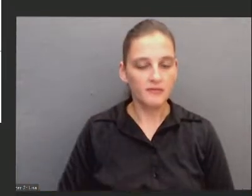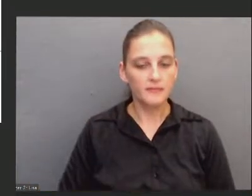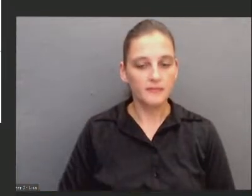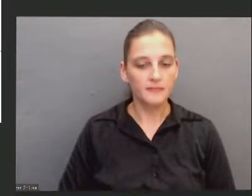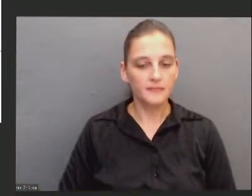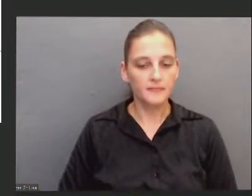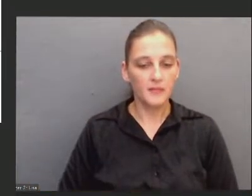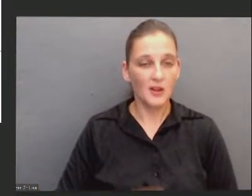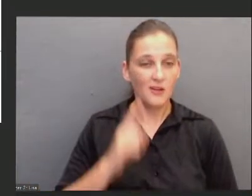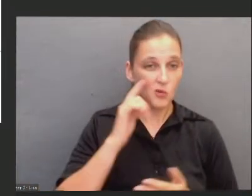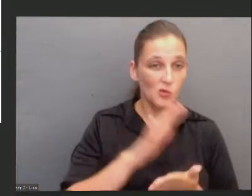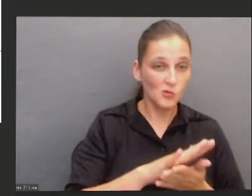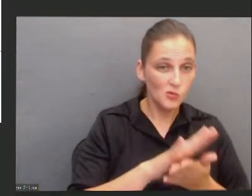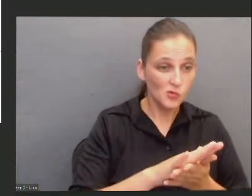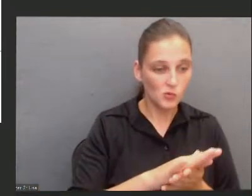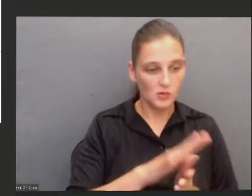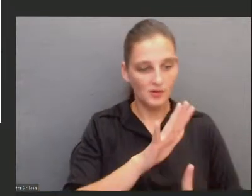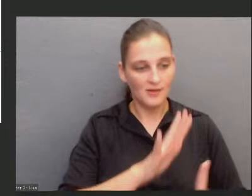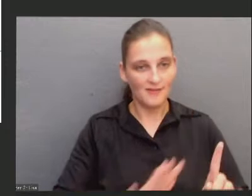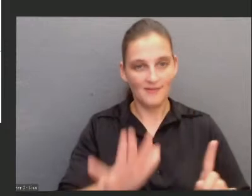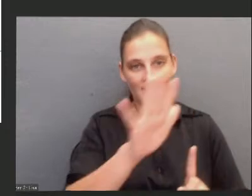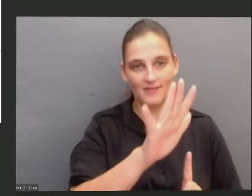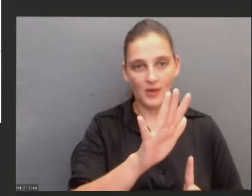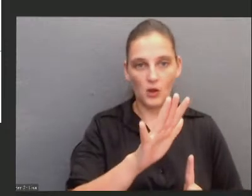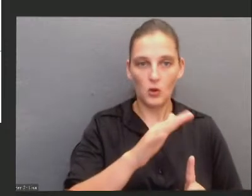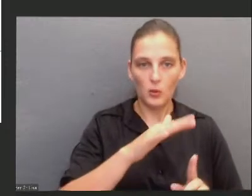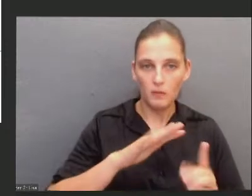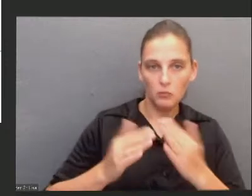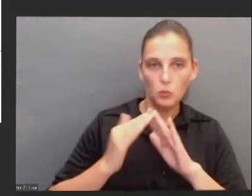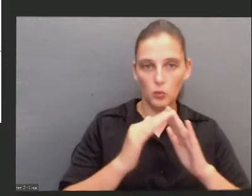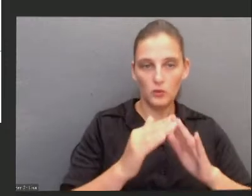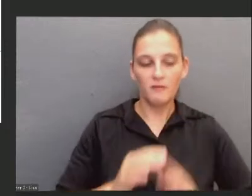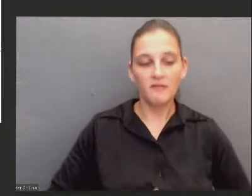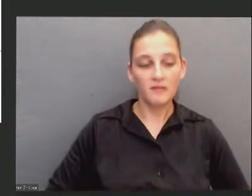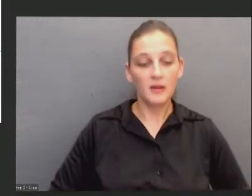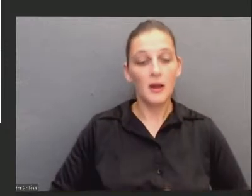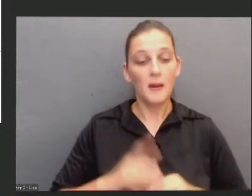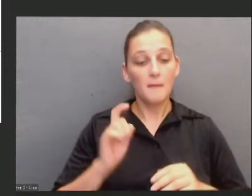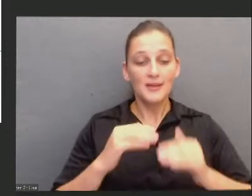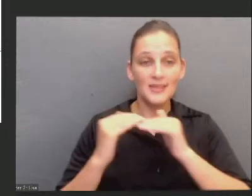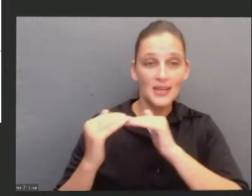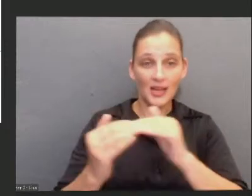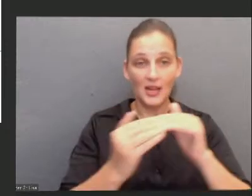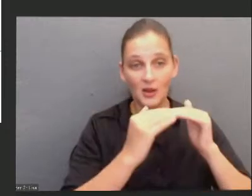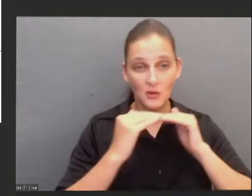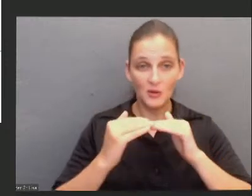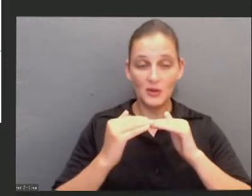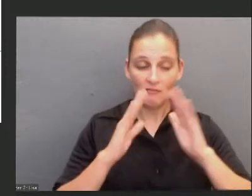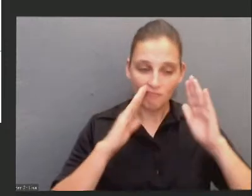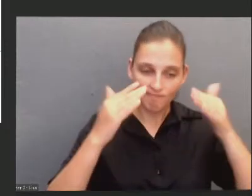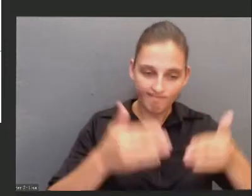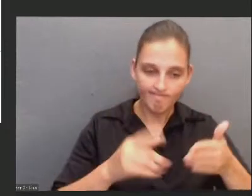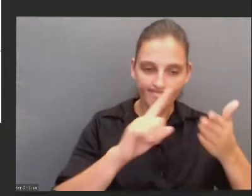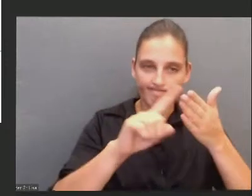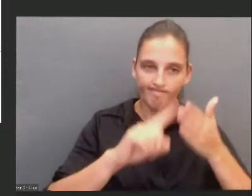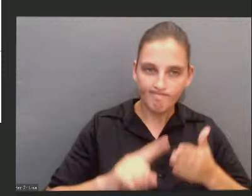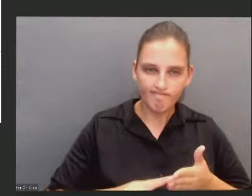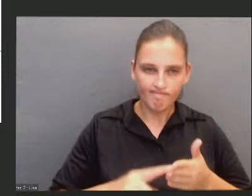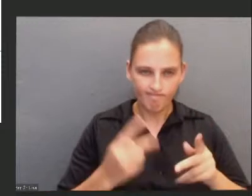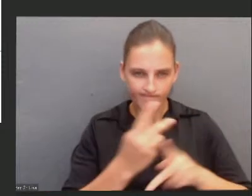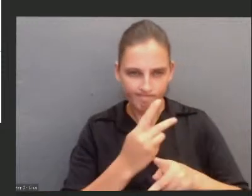an equity-centered implementation research around the effectiveness of non-pharmaceutical mitigation measures like